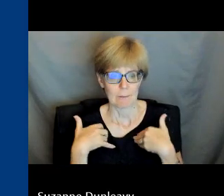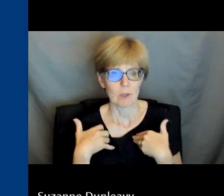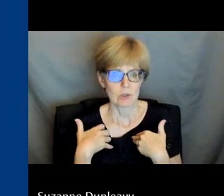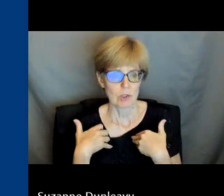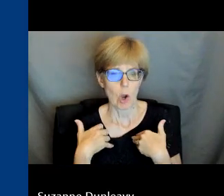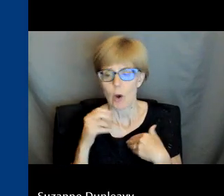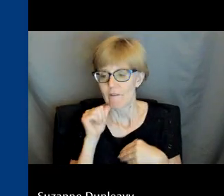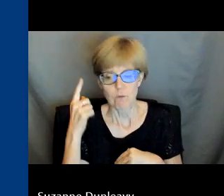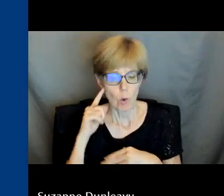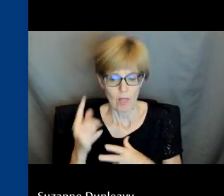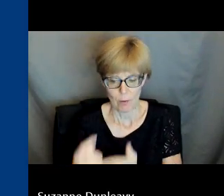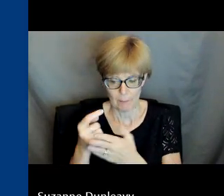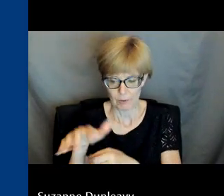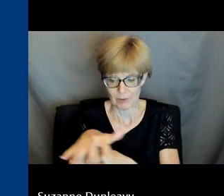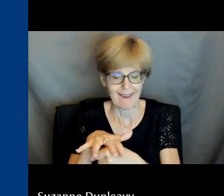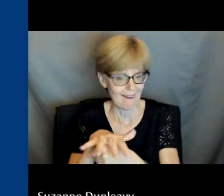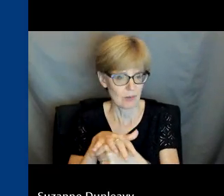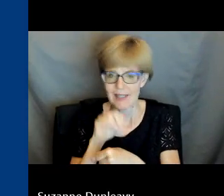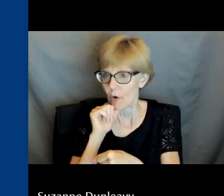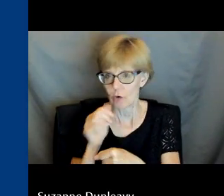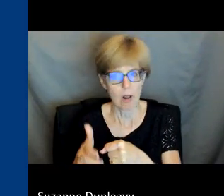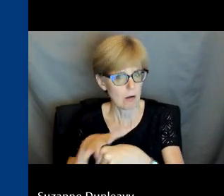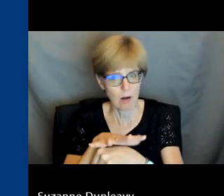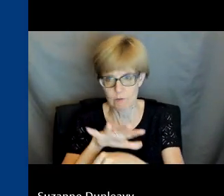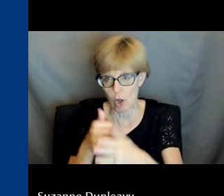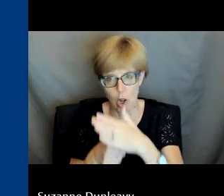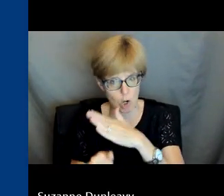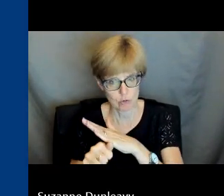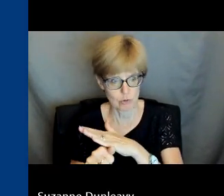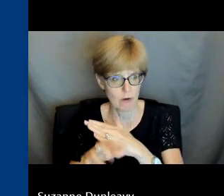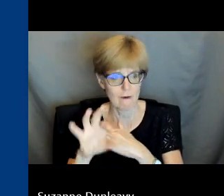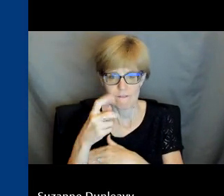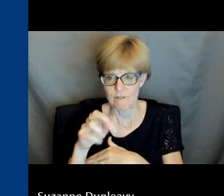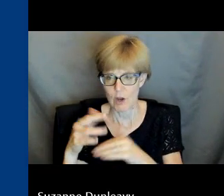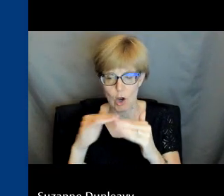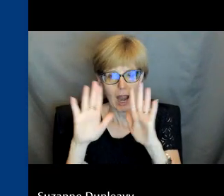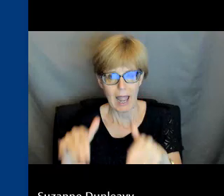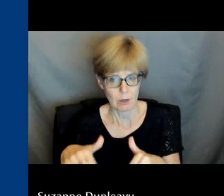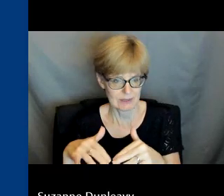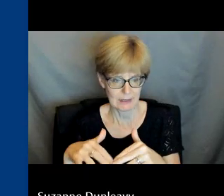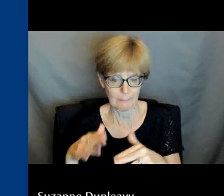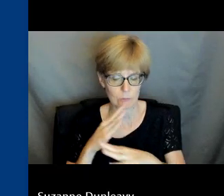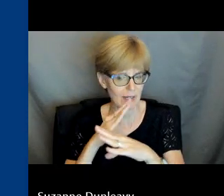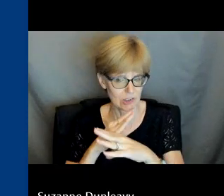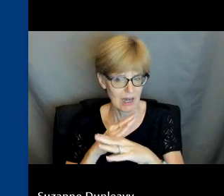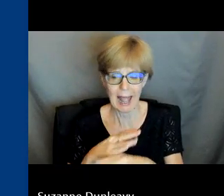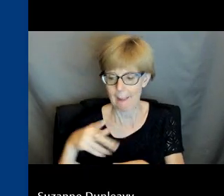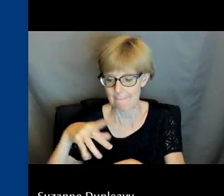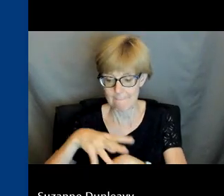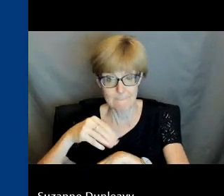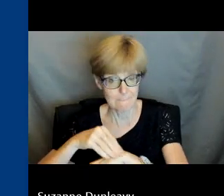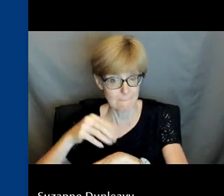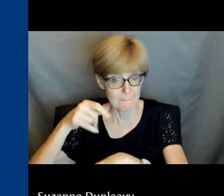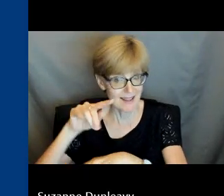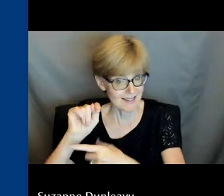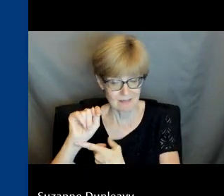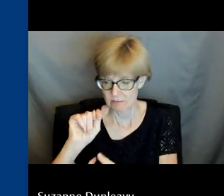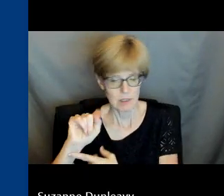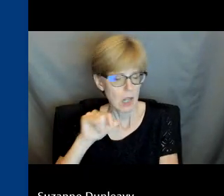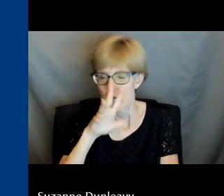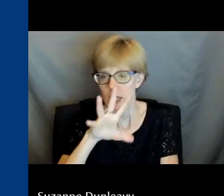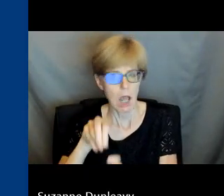by fair housing protections. I also want to note that pets are not assistance animals. They are animals